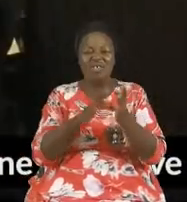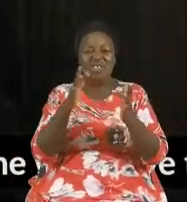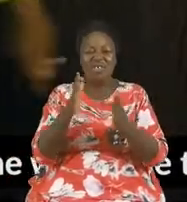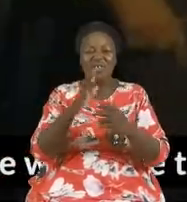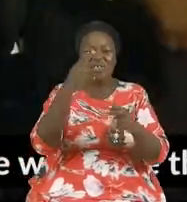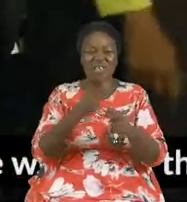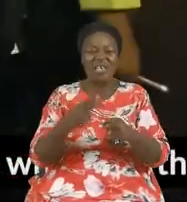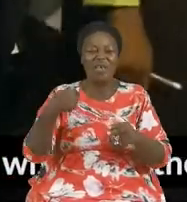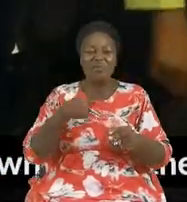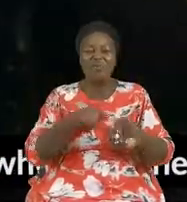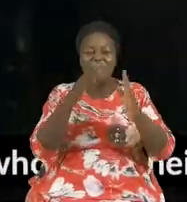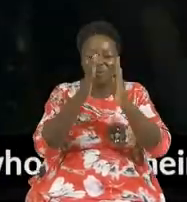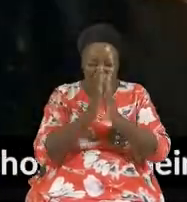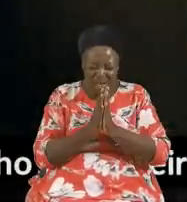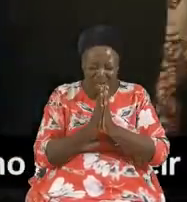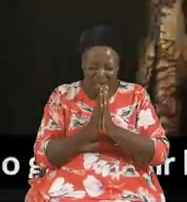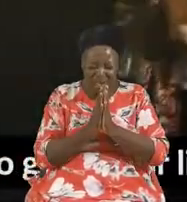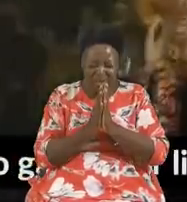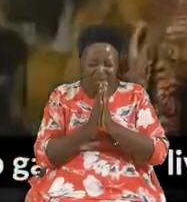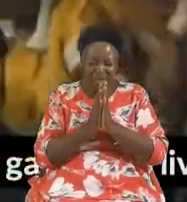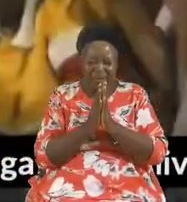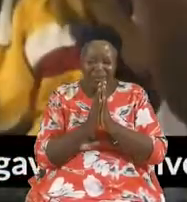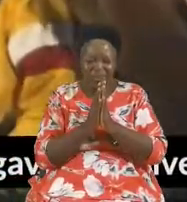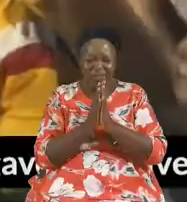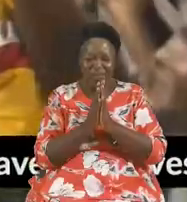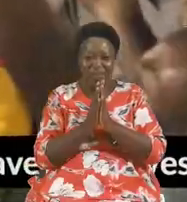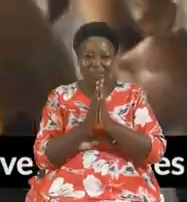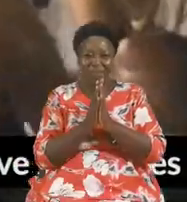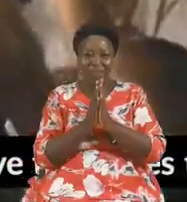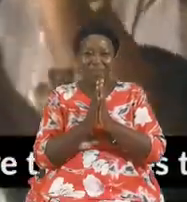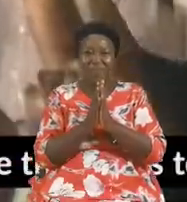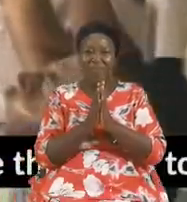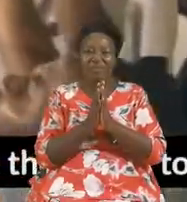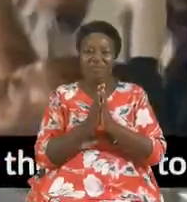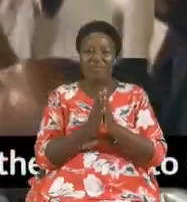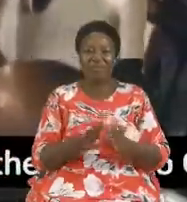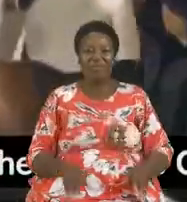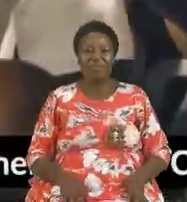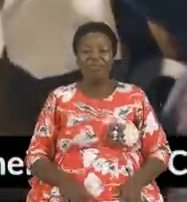for the answer. In Jesus' name we pray.